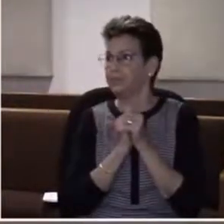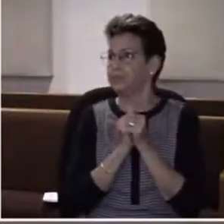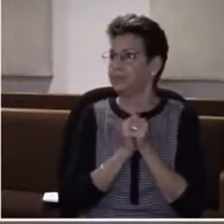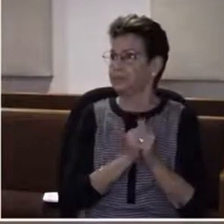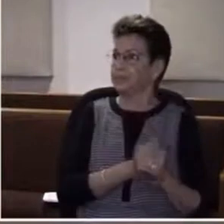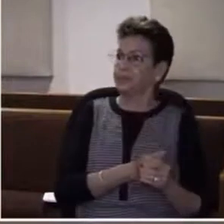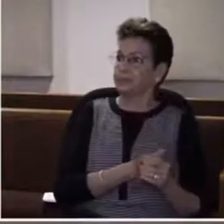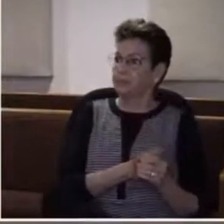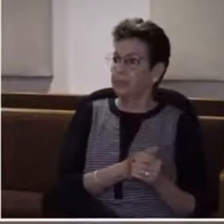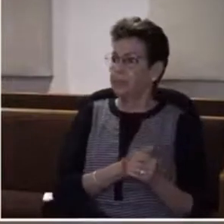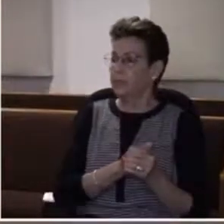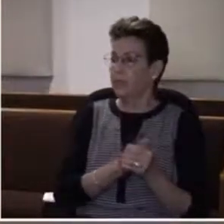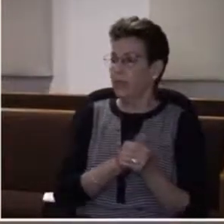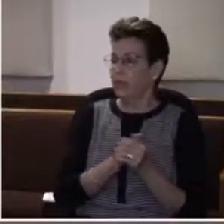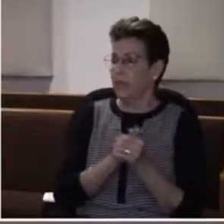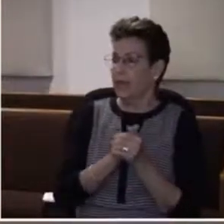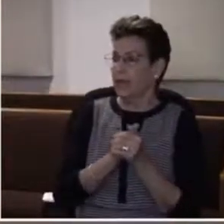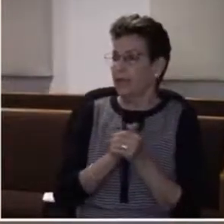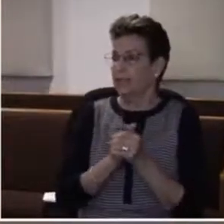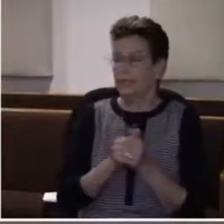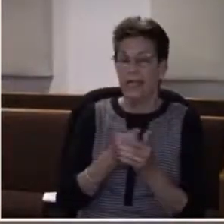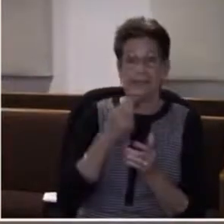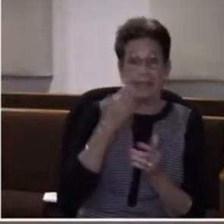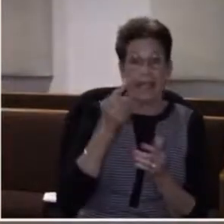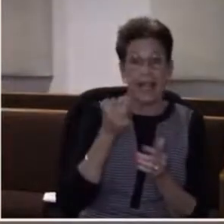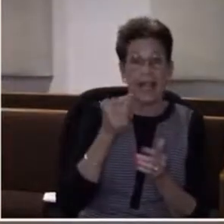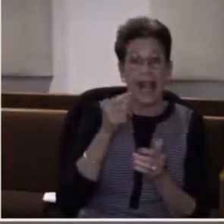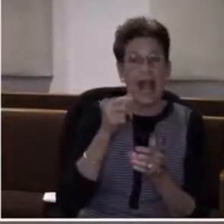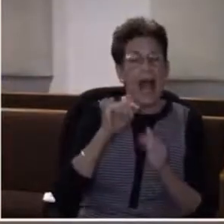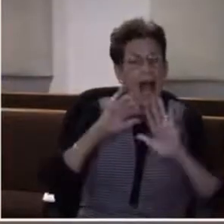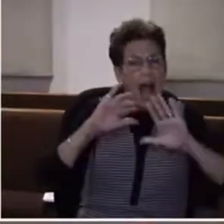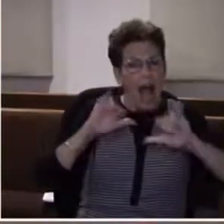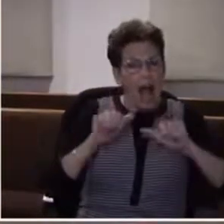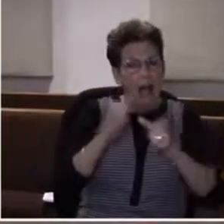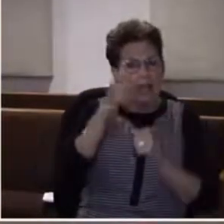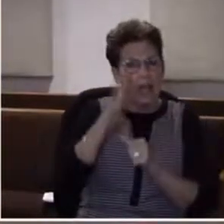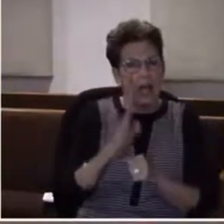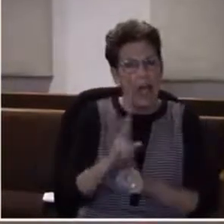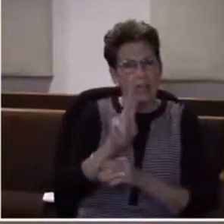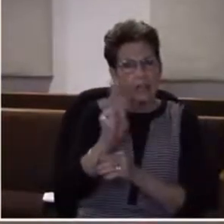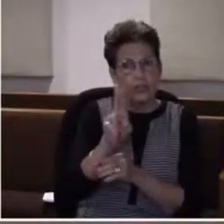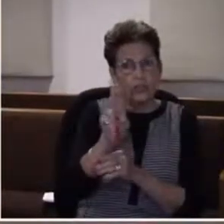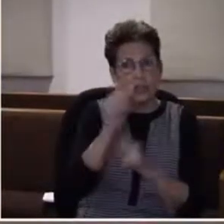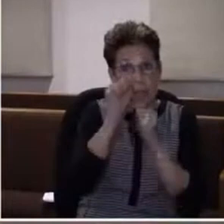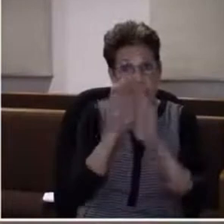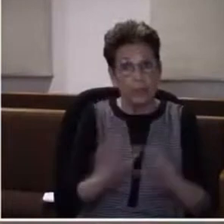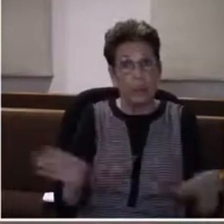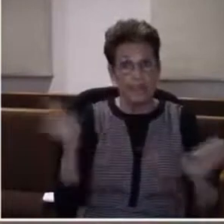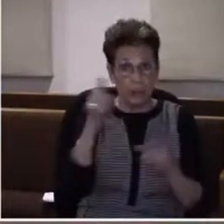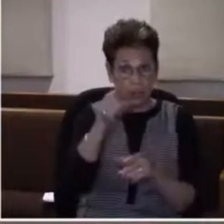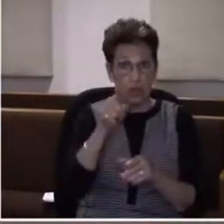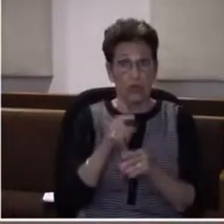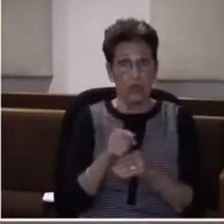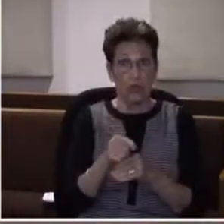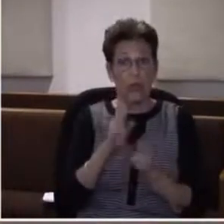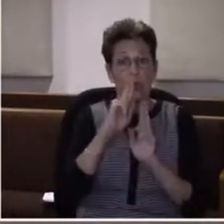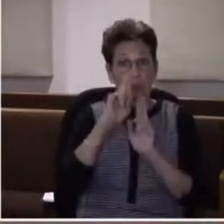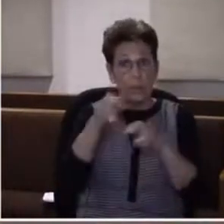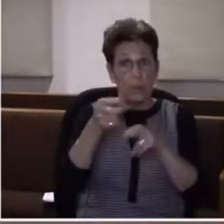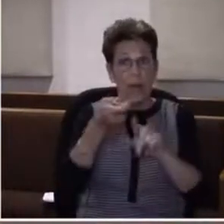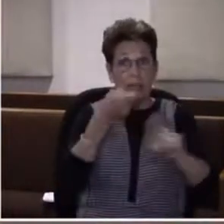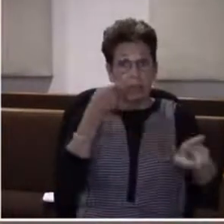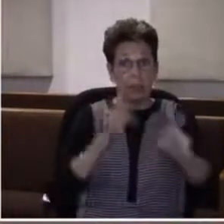South Florida, and just saying how God is using. And as a pastor, when God directs you, and then there's a response from the people